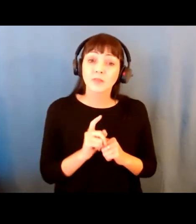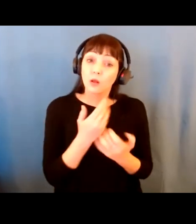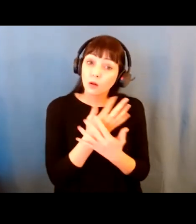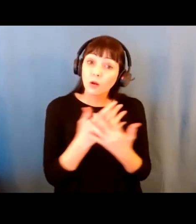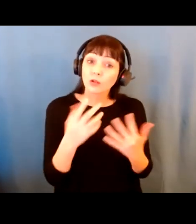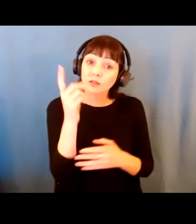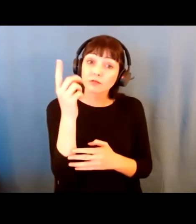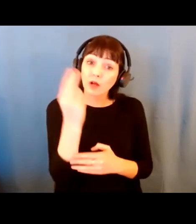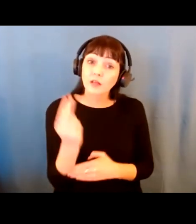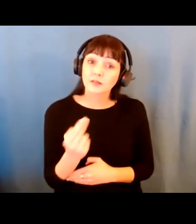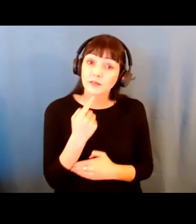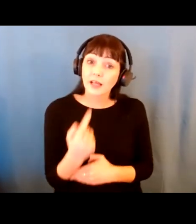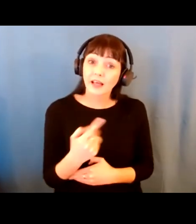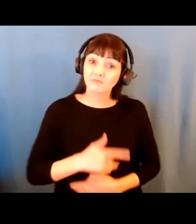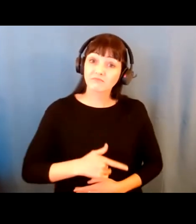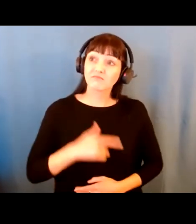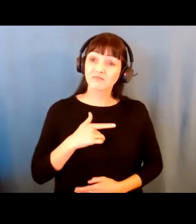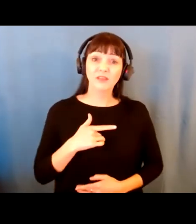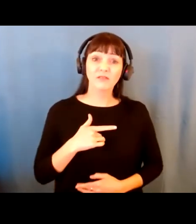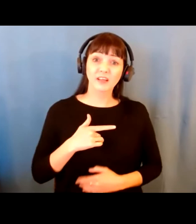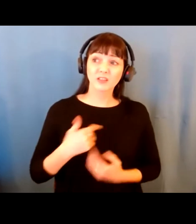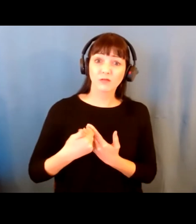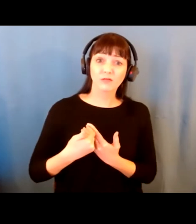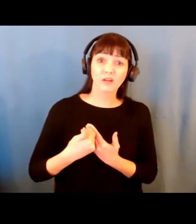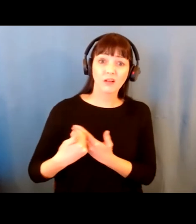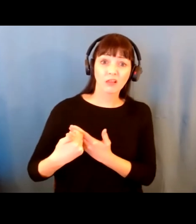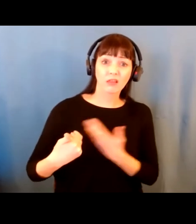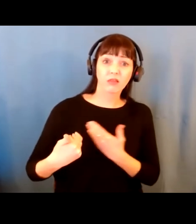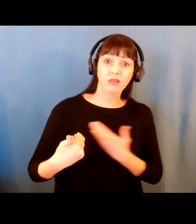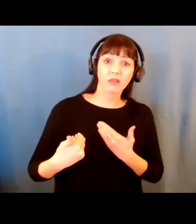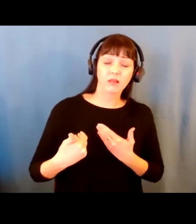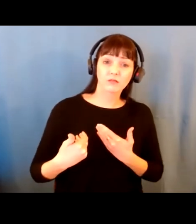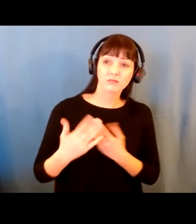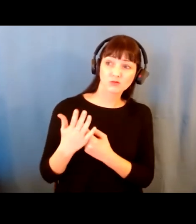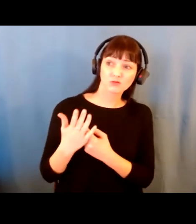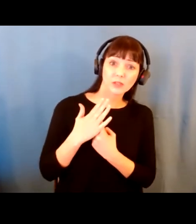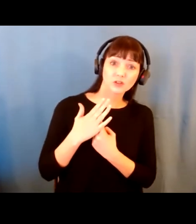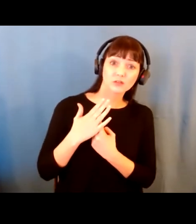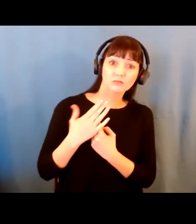well say that they've been pushed out to the margins due to discrimination and exclusion.